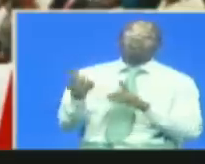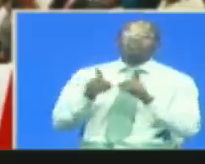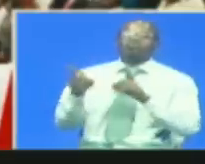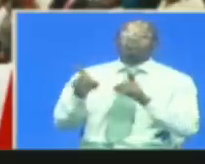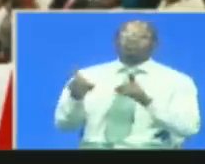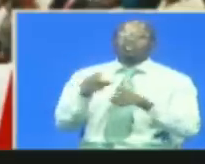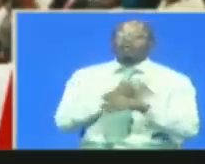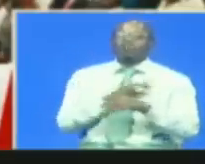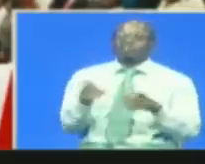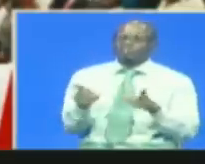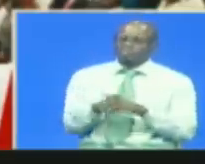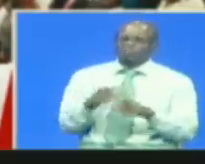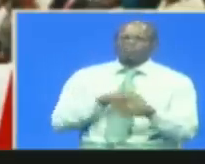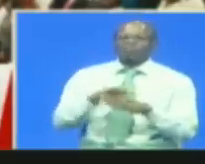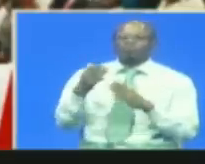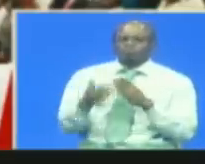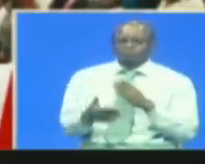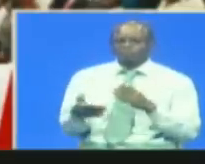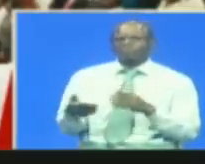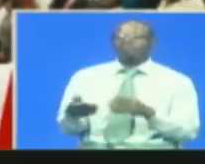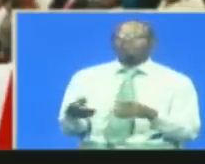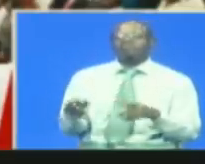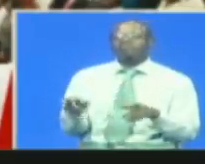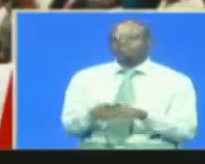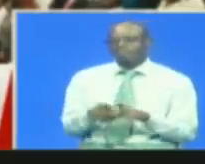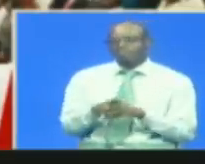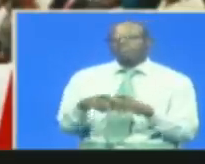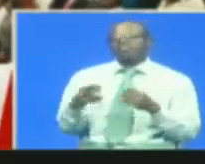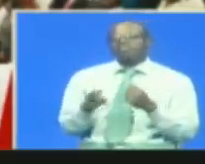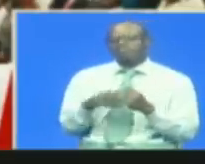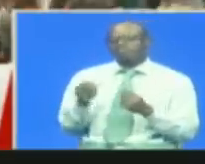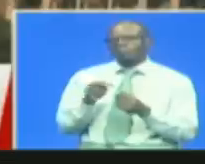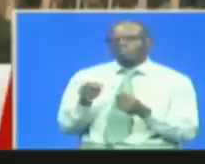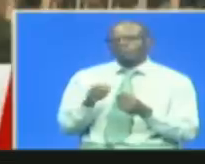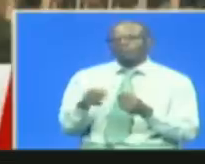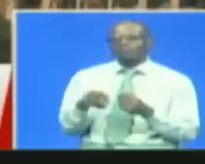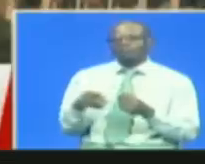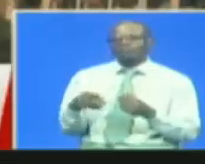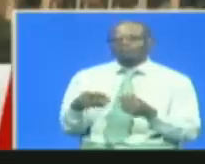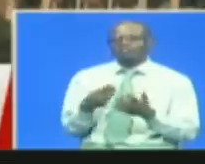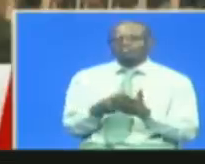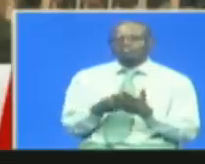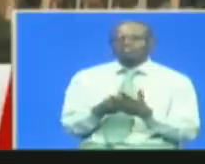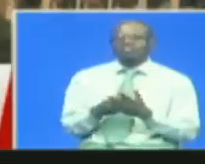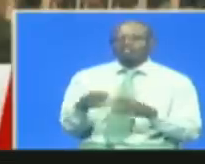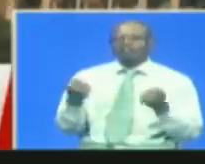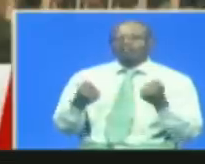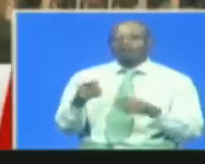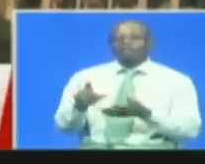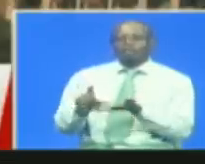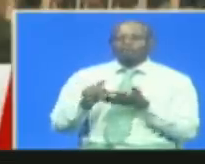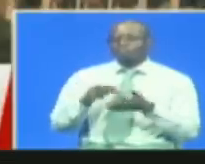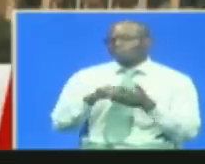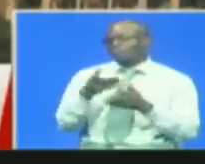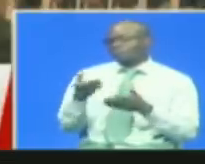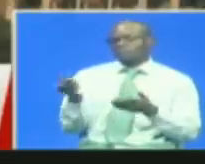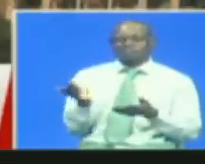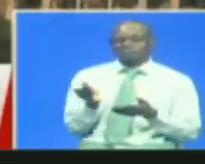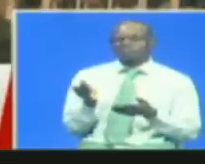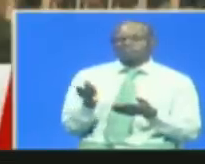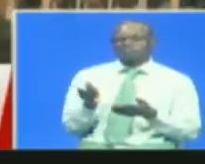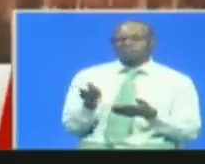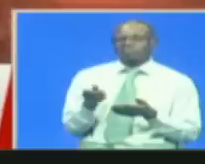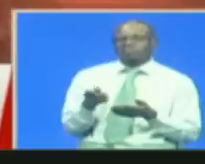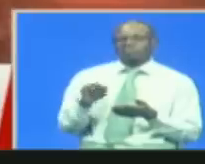inpatient insurance cover, or the 7 million shilling car loan they qualify for. No, for this crop of legislators, it's simply